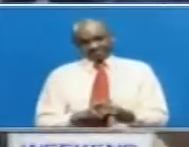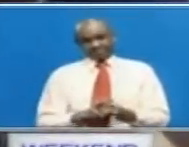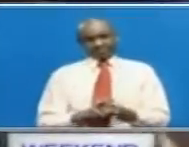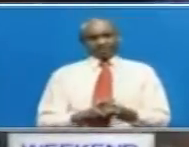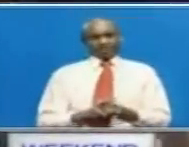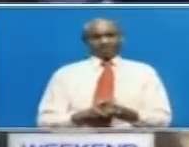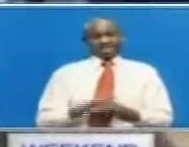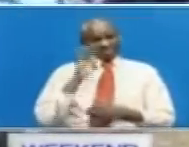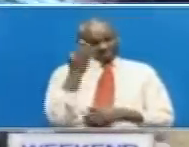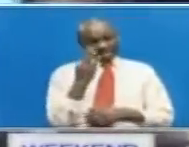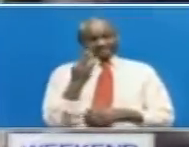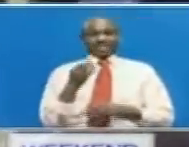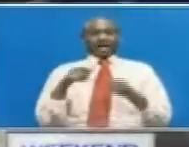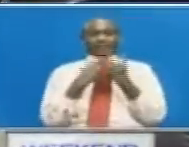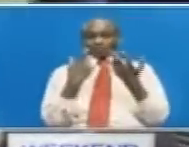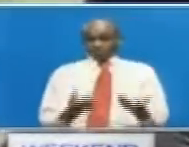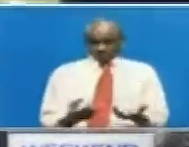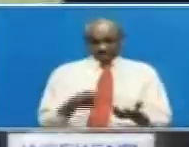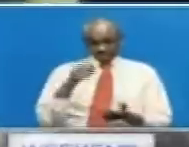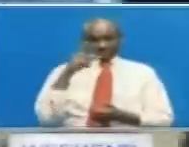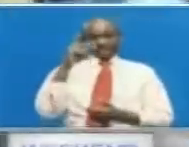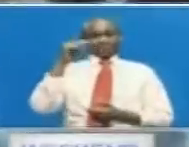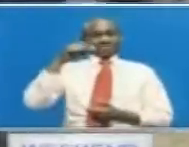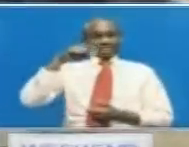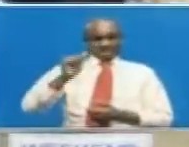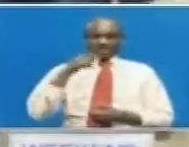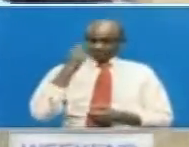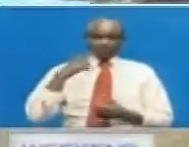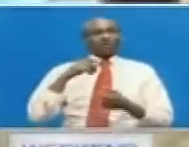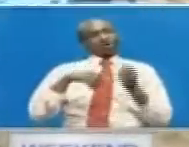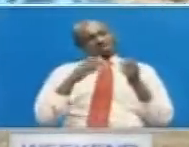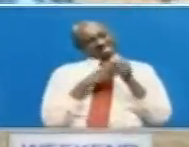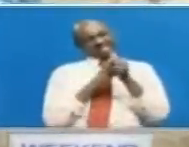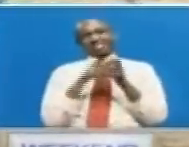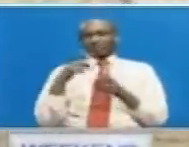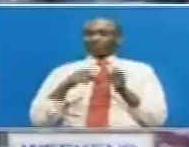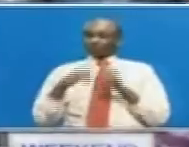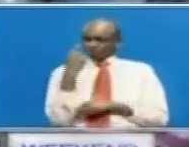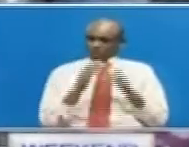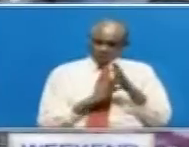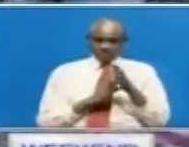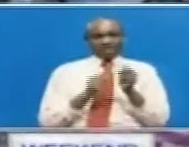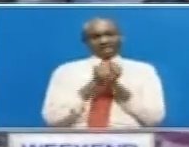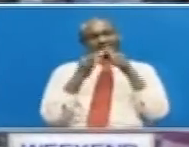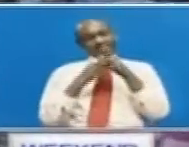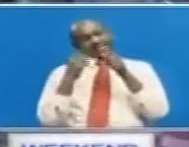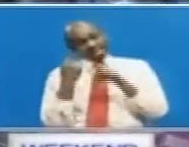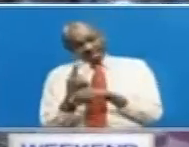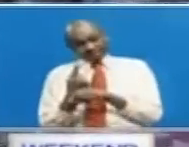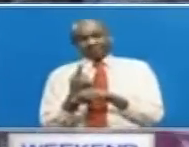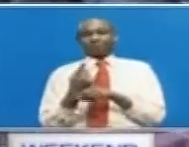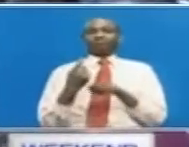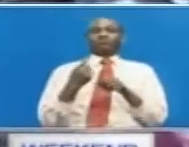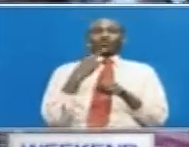16-25. The third set was a replica of the second as KPA led the Wardens 9-4, 14-10, 18-11, and